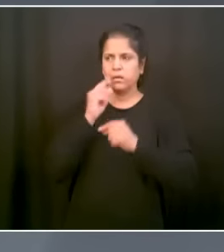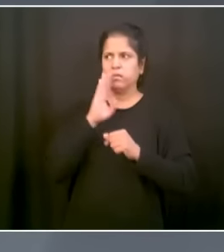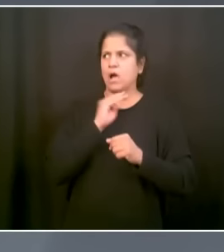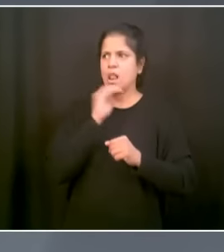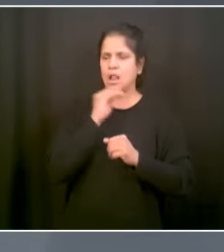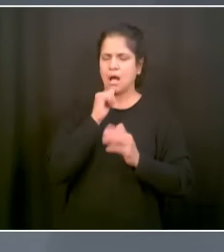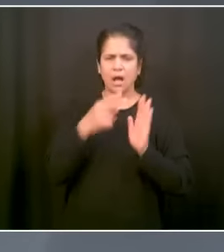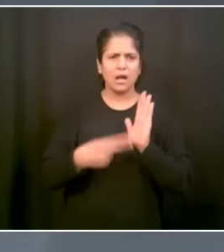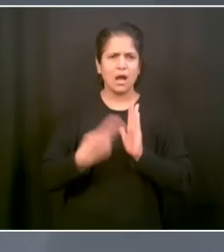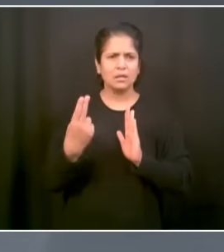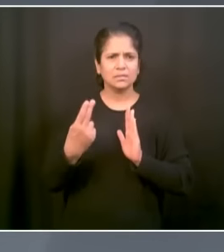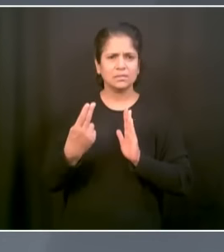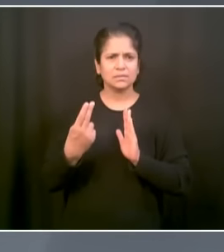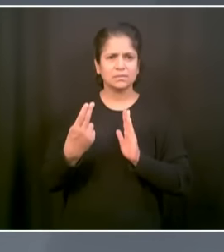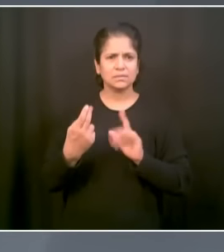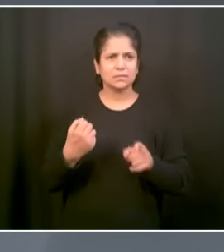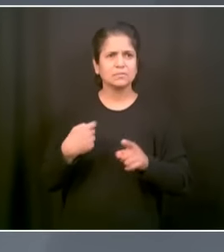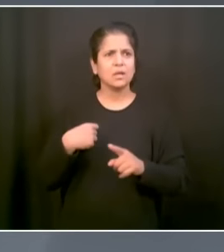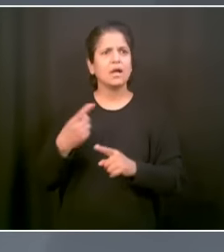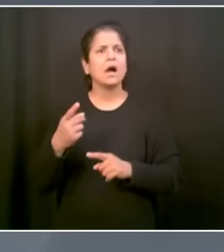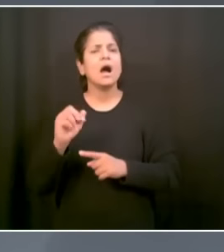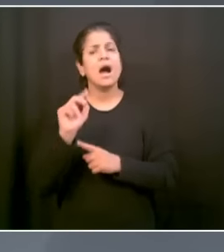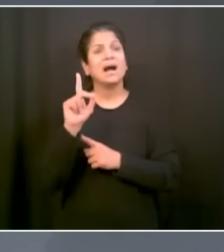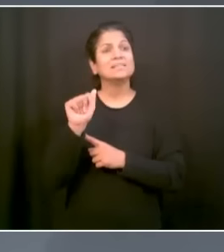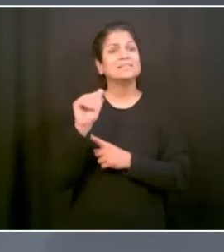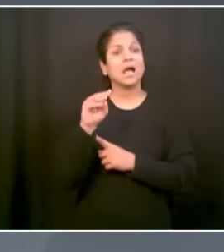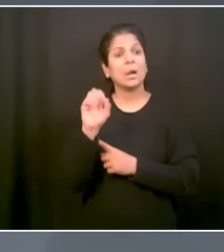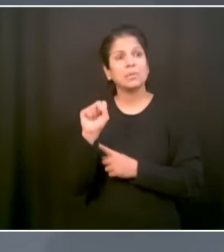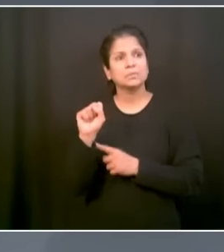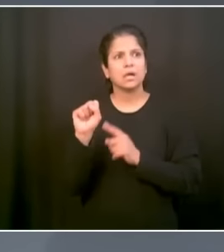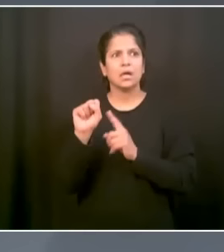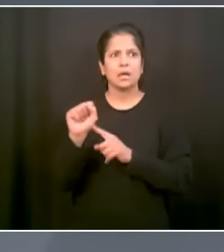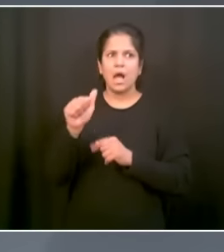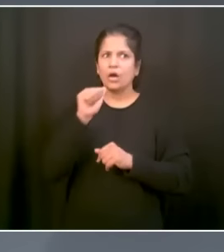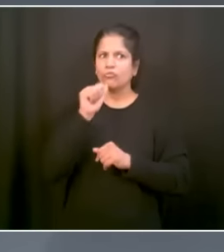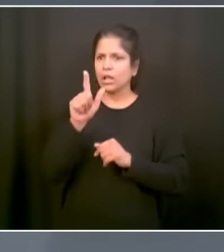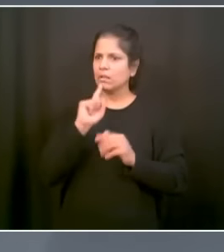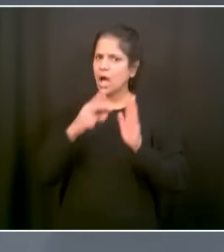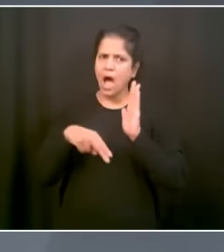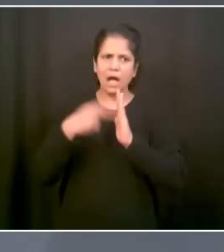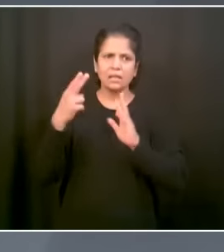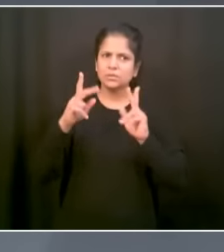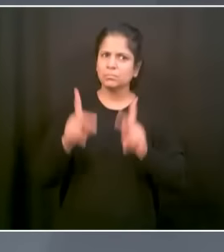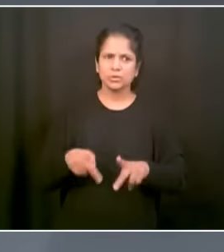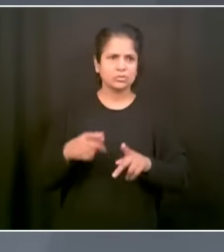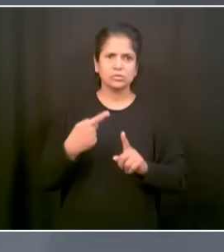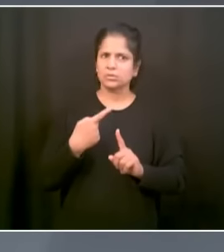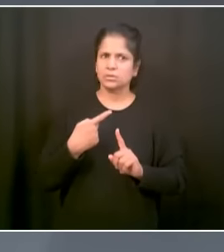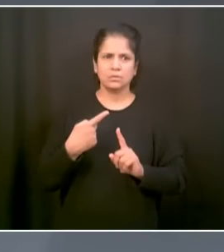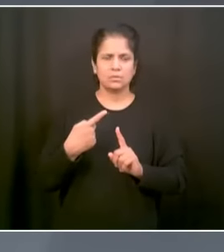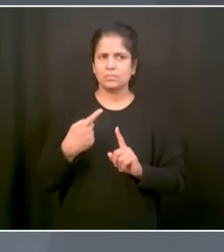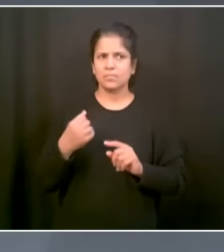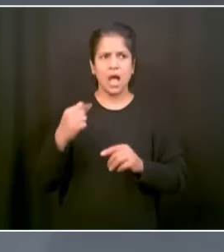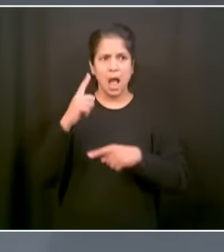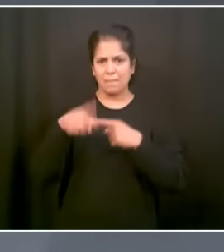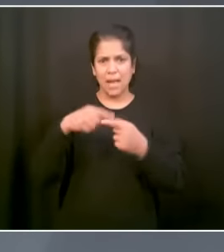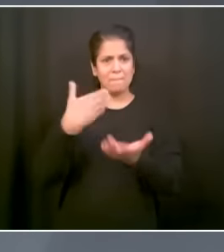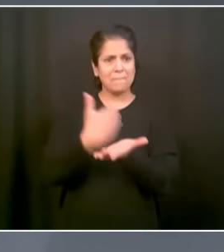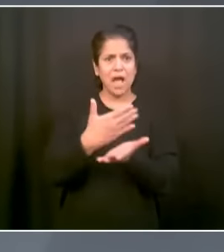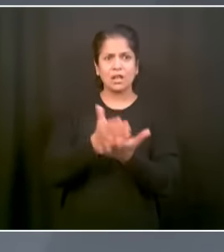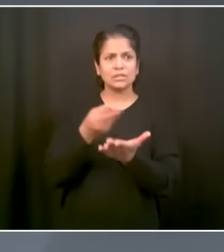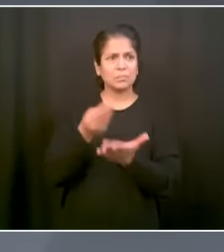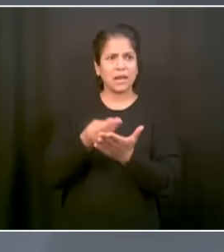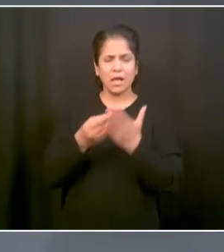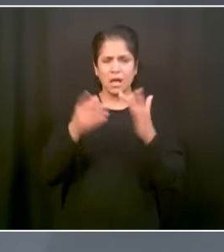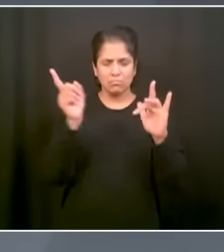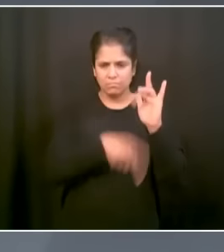misled the public about the scale of the fiscal deficit. We are not talking about the kind of budget dance